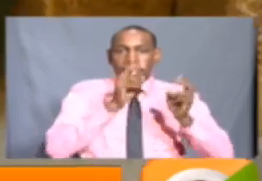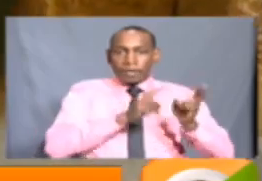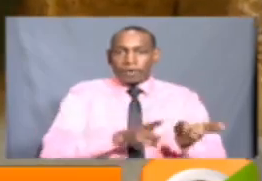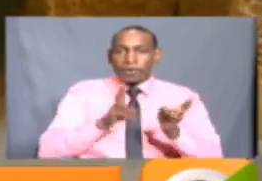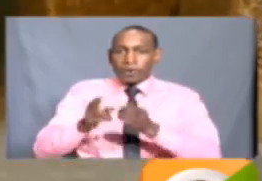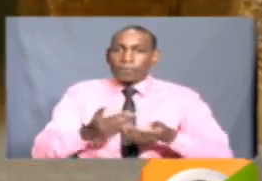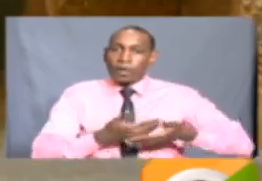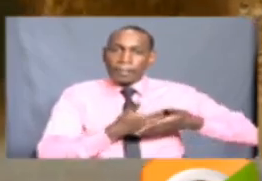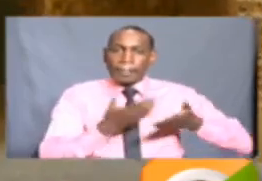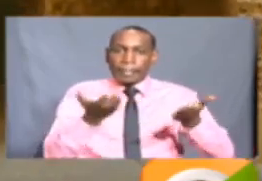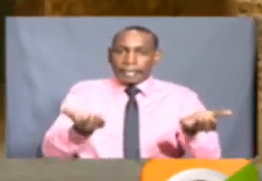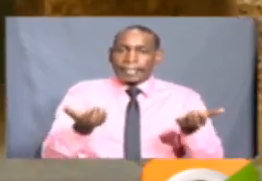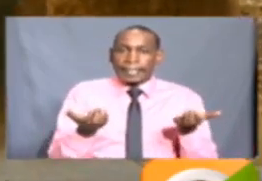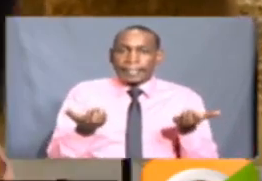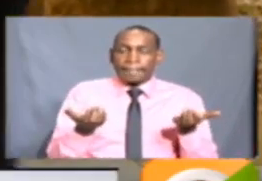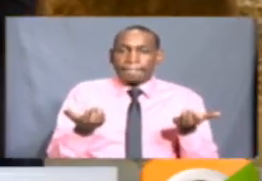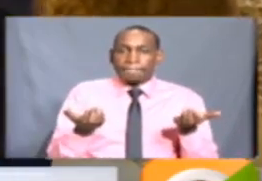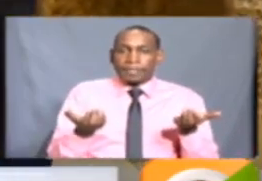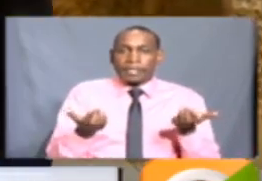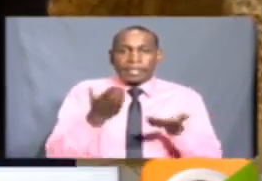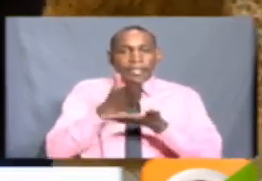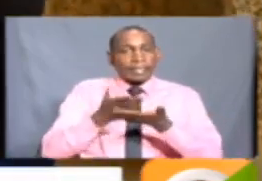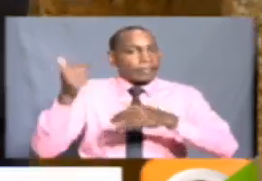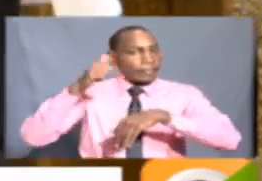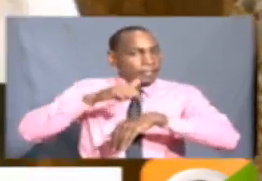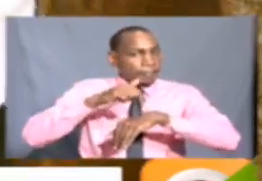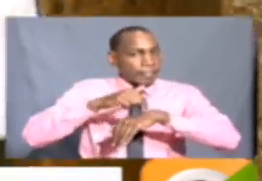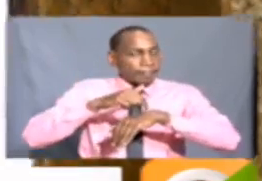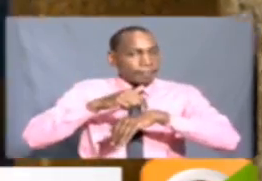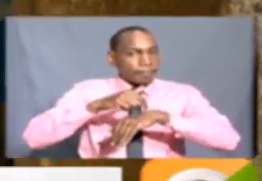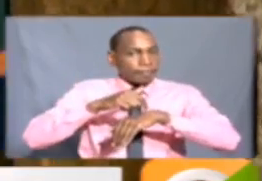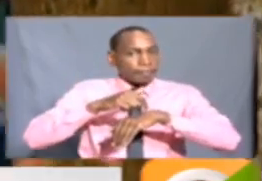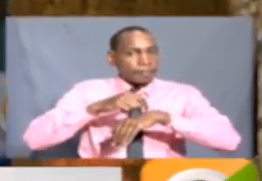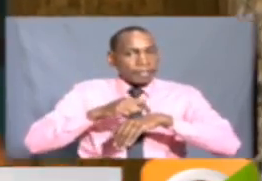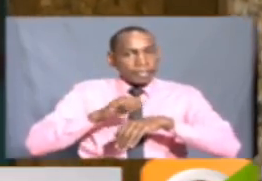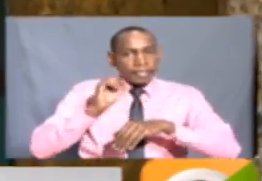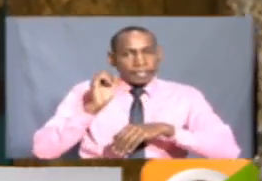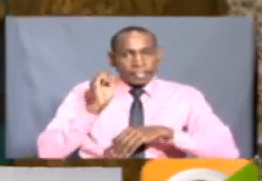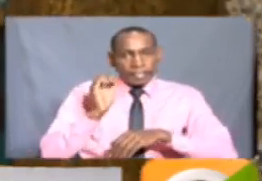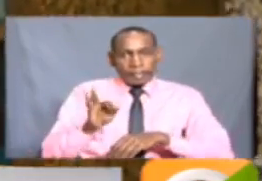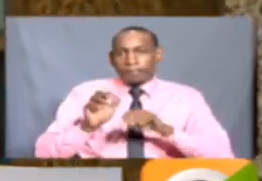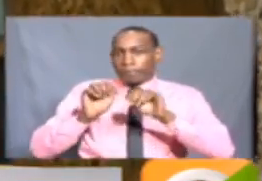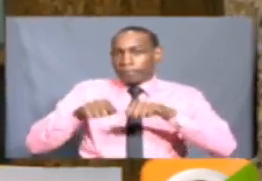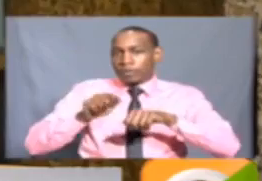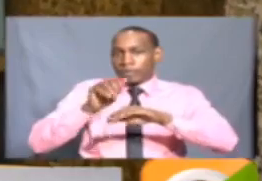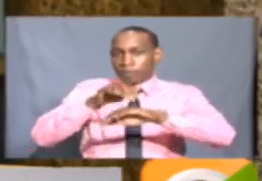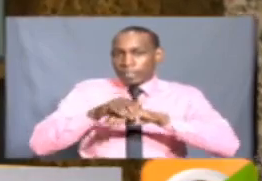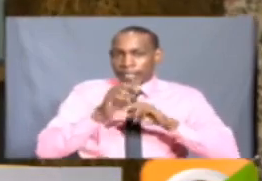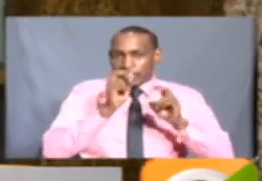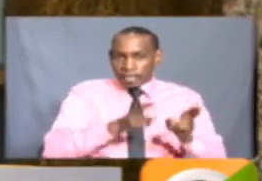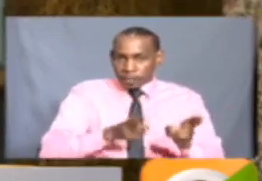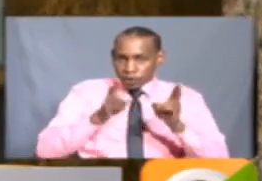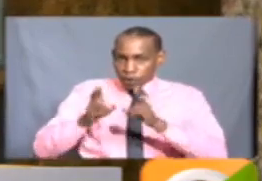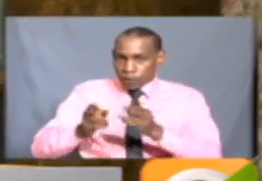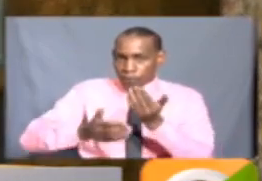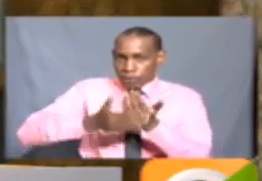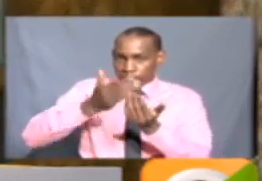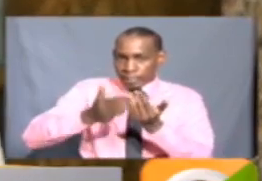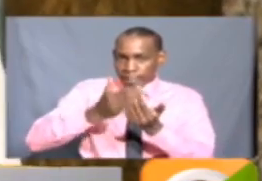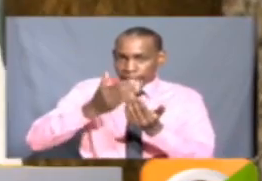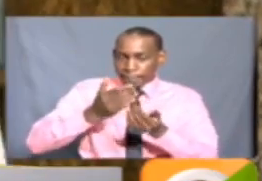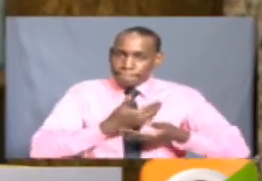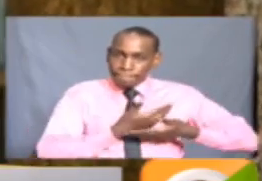needs. With some time, if Kefas can get the normal care of a